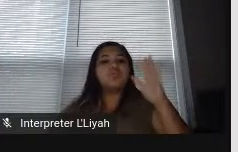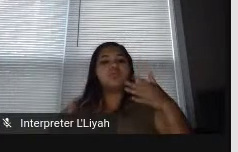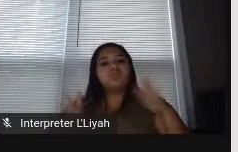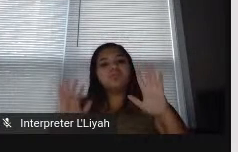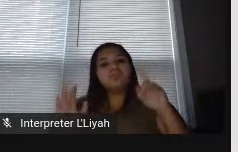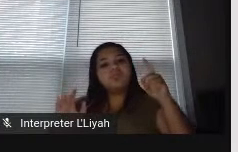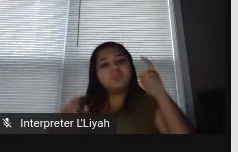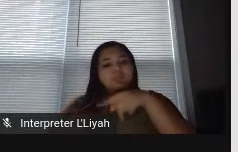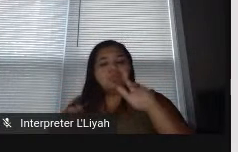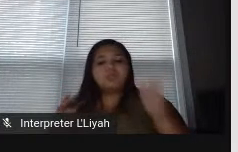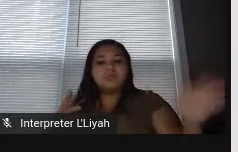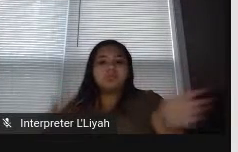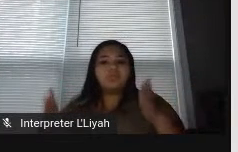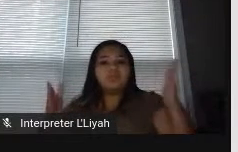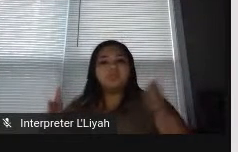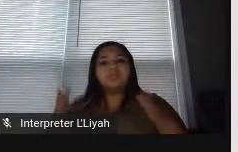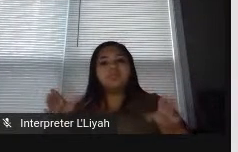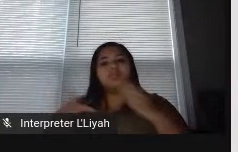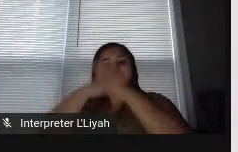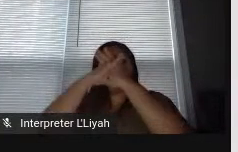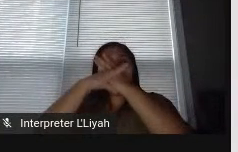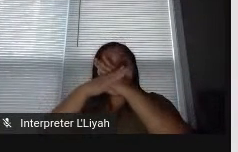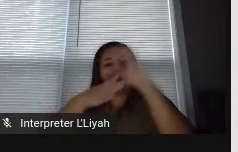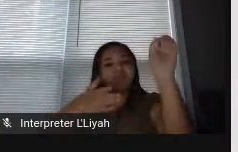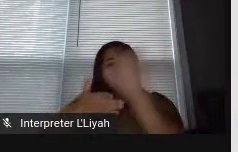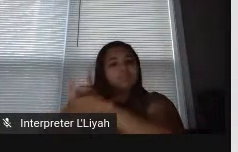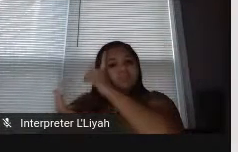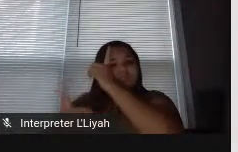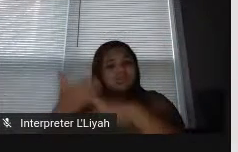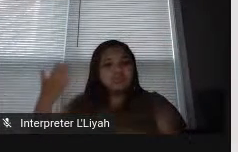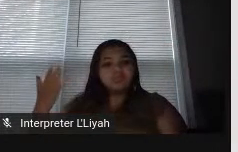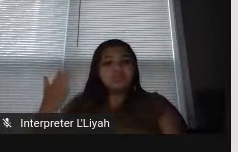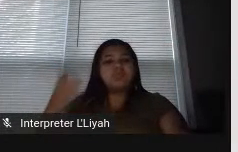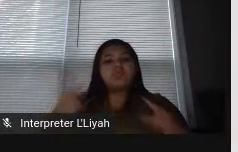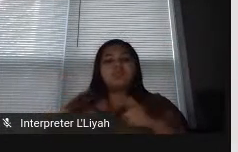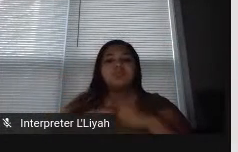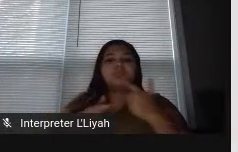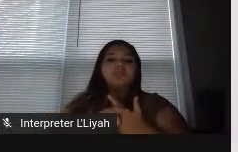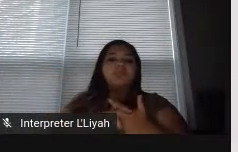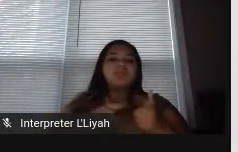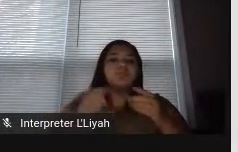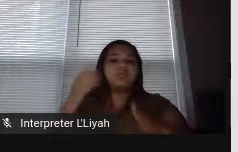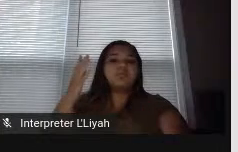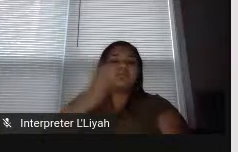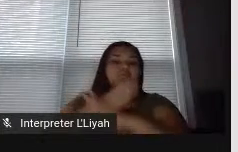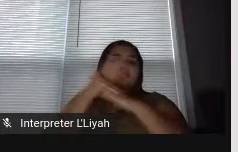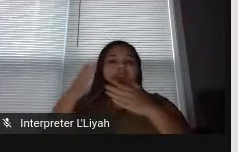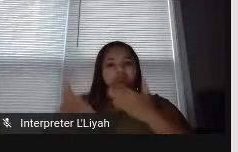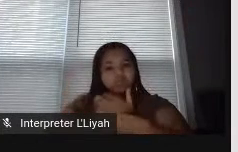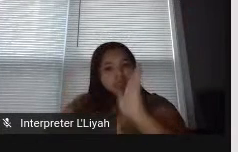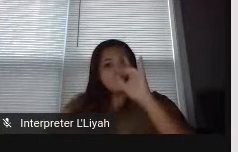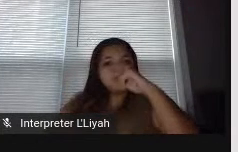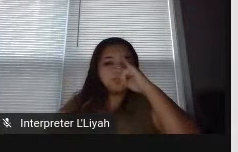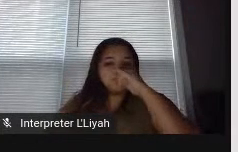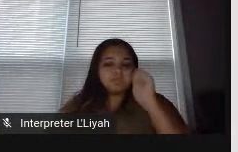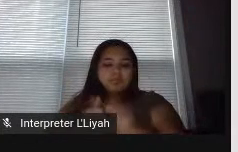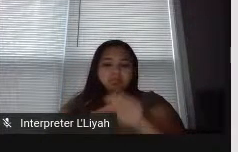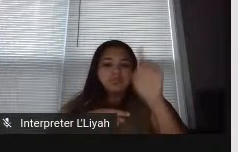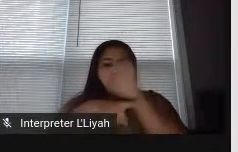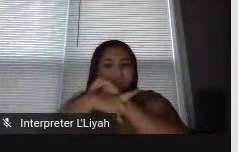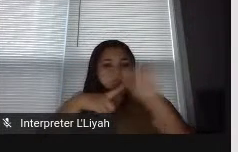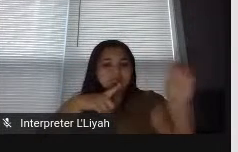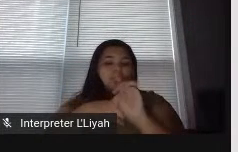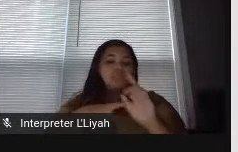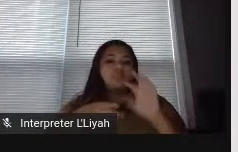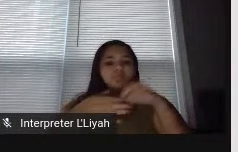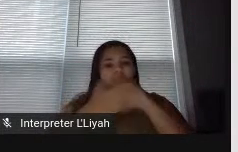These plans prevent discrimination, and they protect the rights of kids with